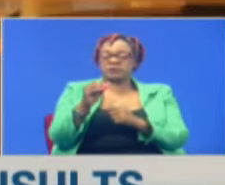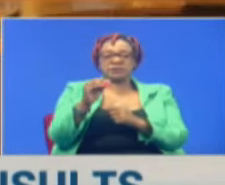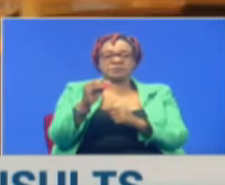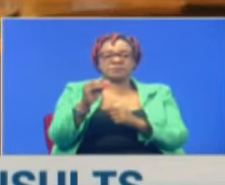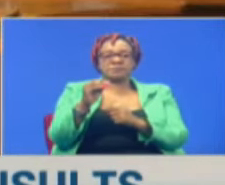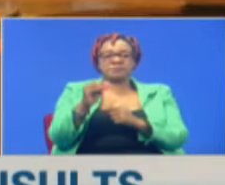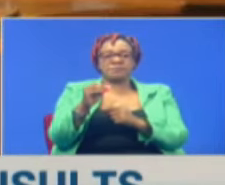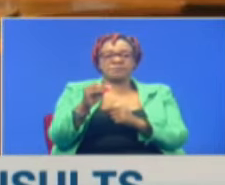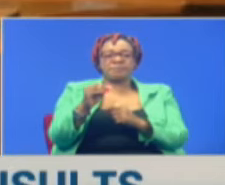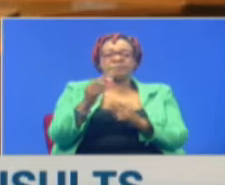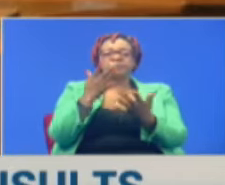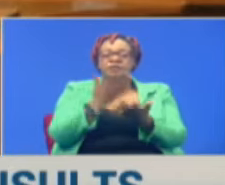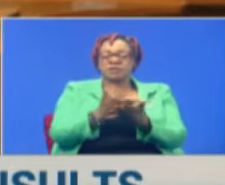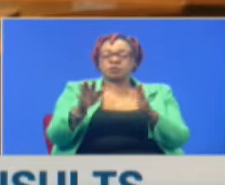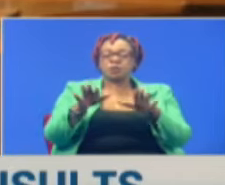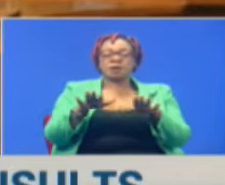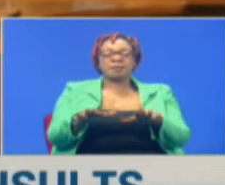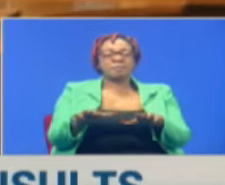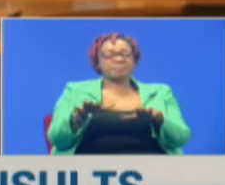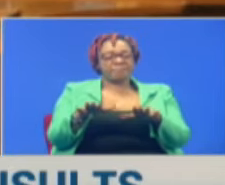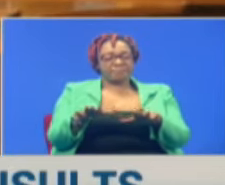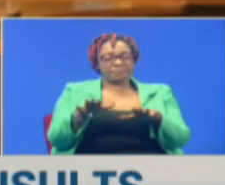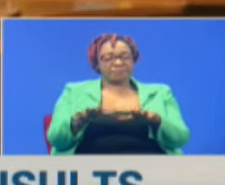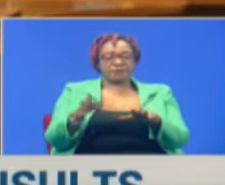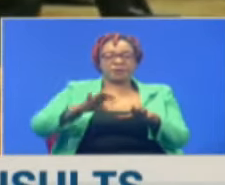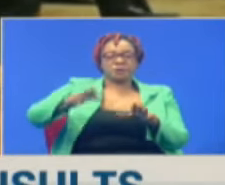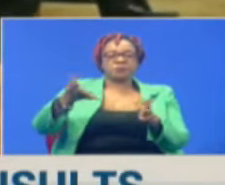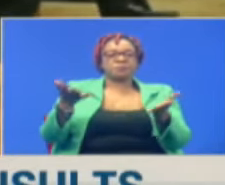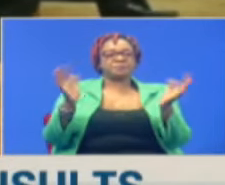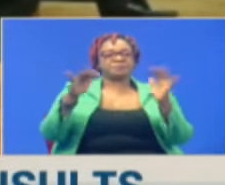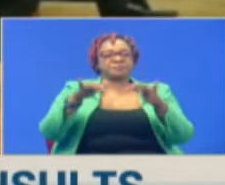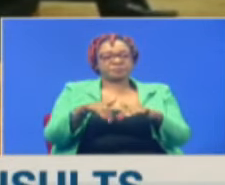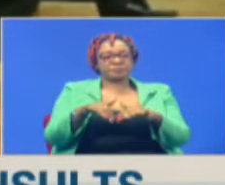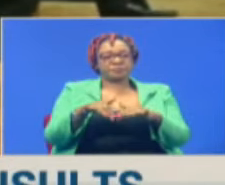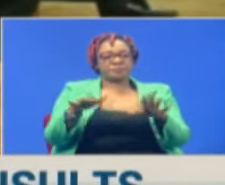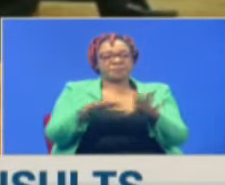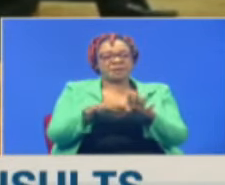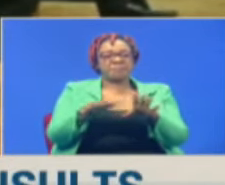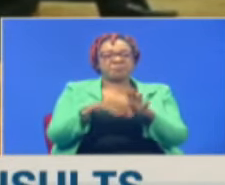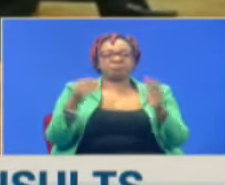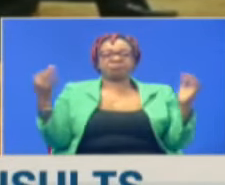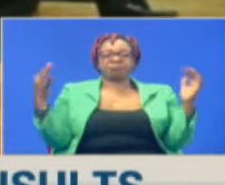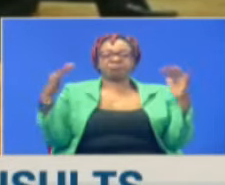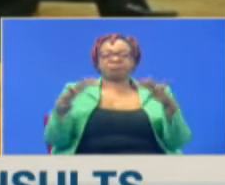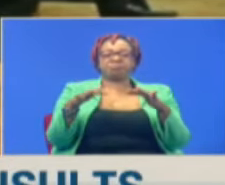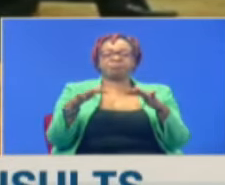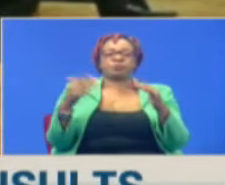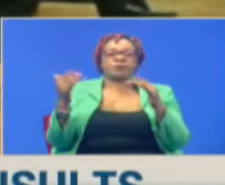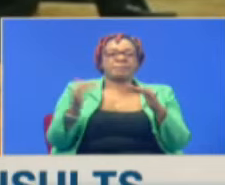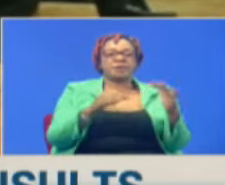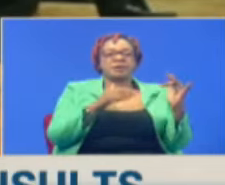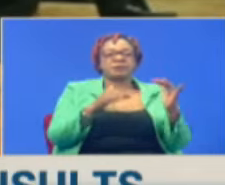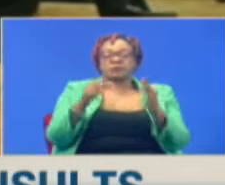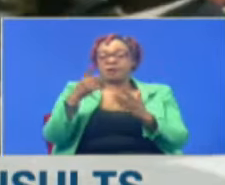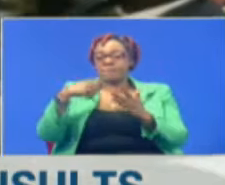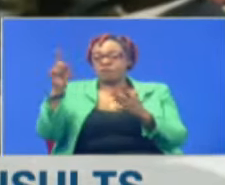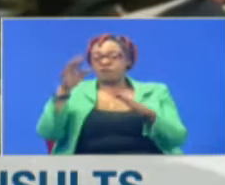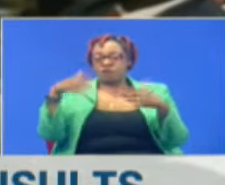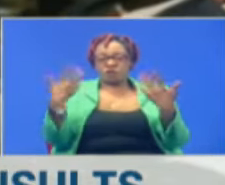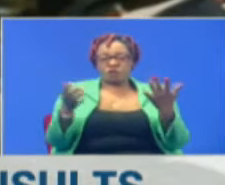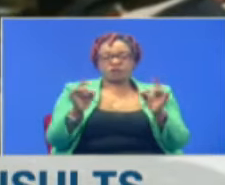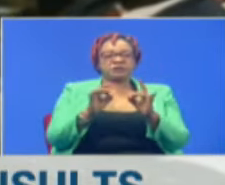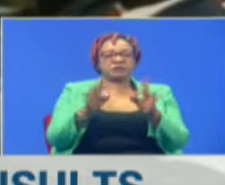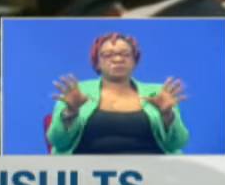first, things were calm in the Baringo County Assembly as members convened to debate, approve or dismiss